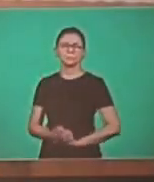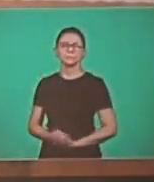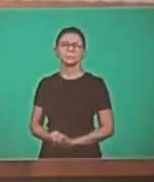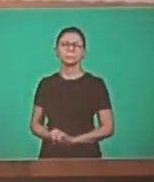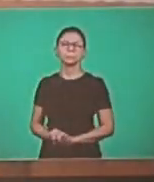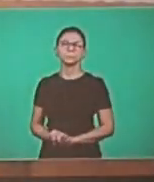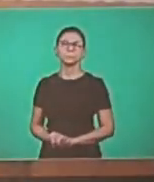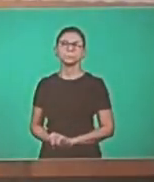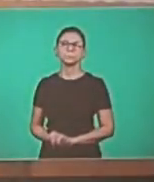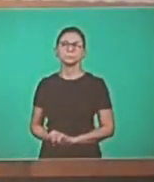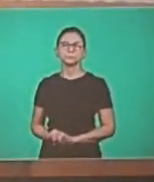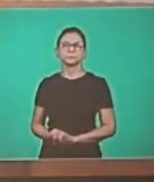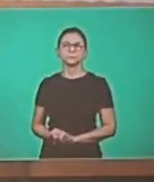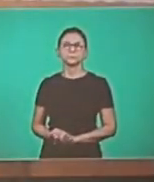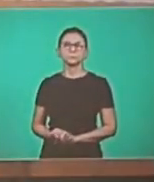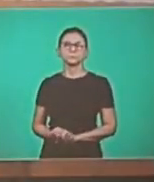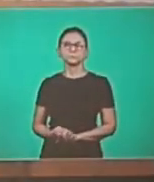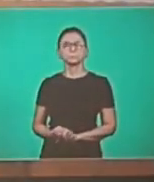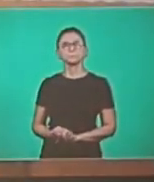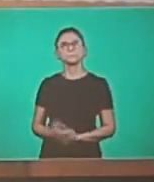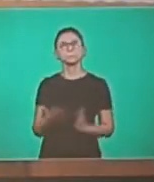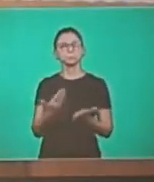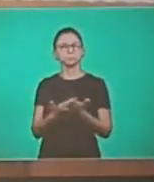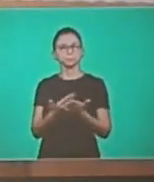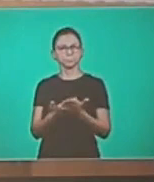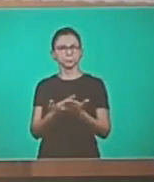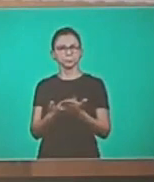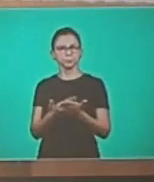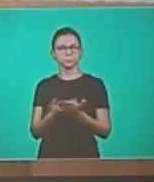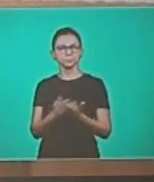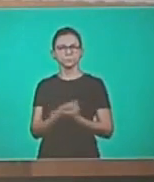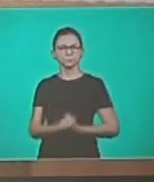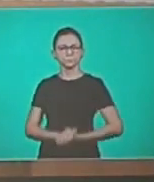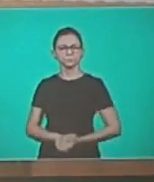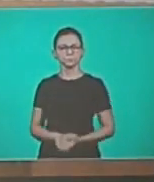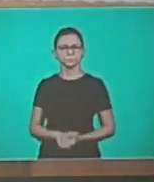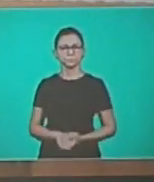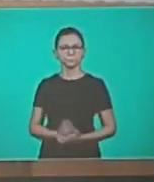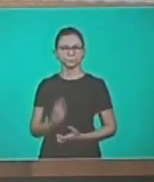This will be the subject that we'll be discussing along the study for today.